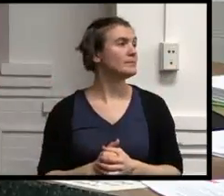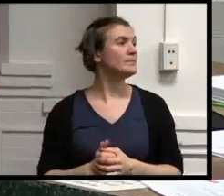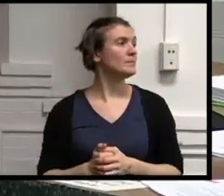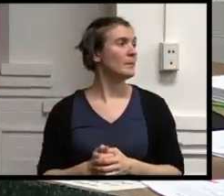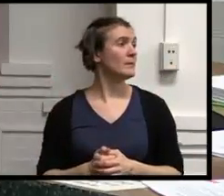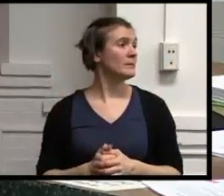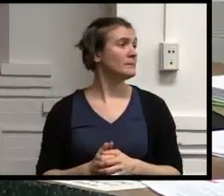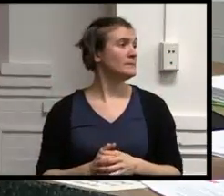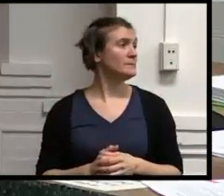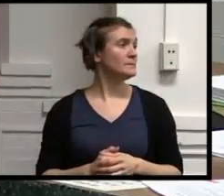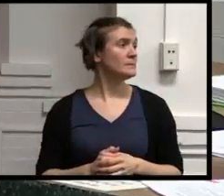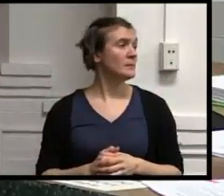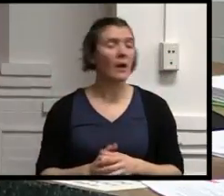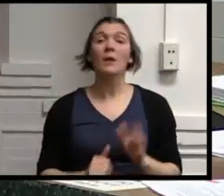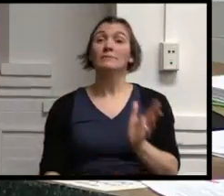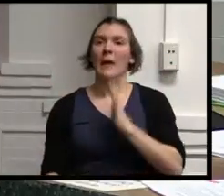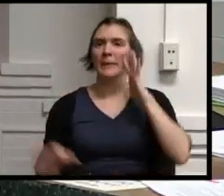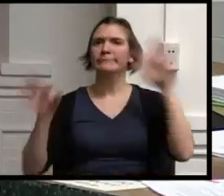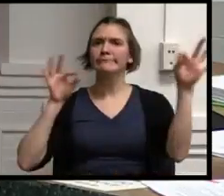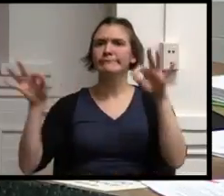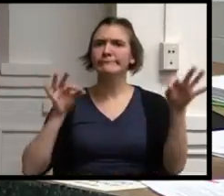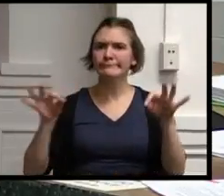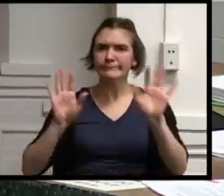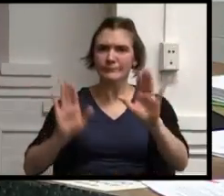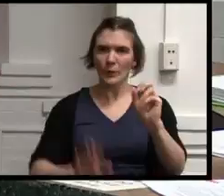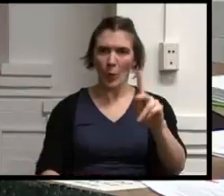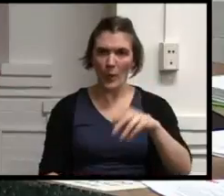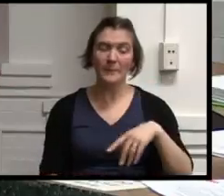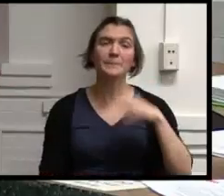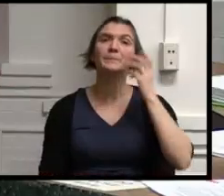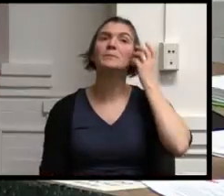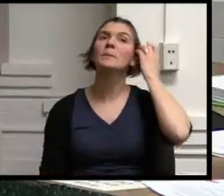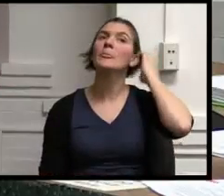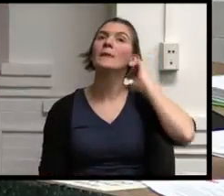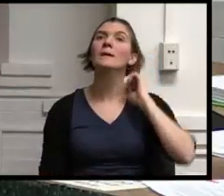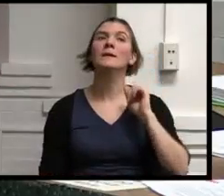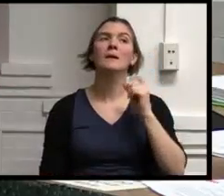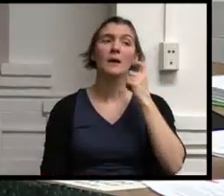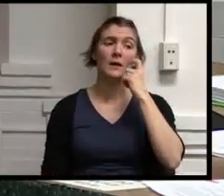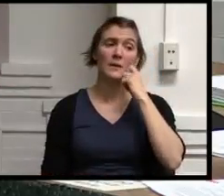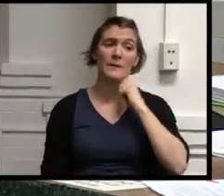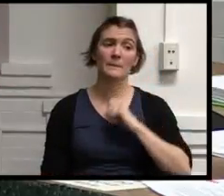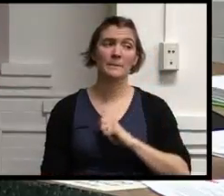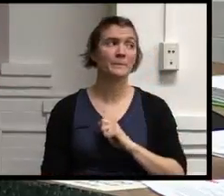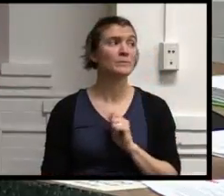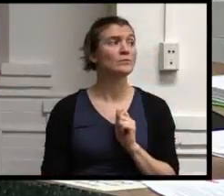Yeah. Well, what it is, it's an accounting